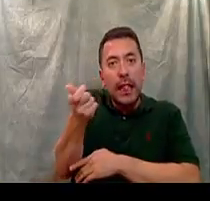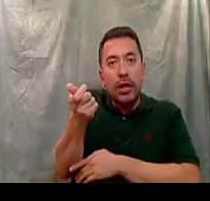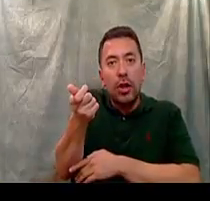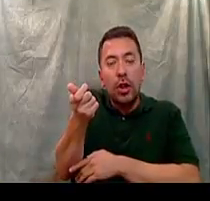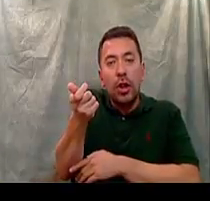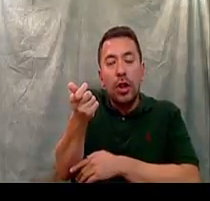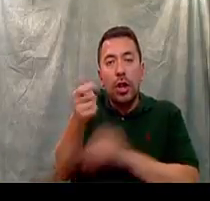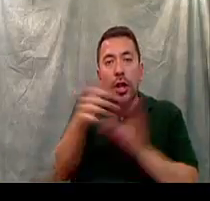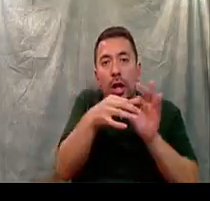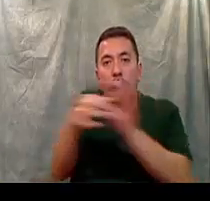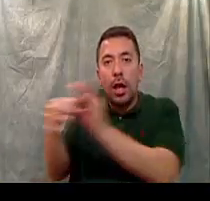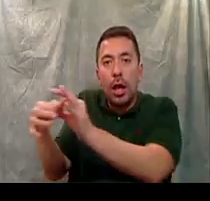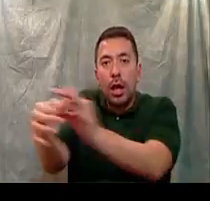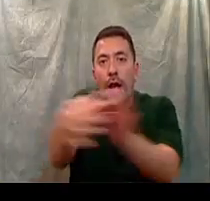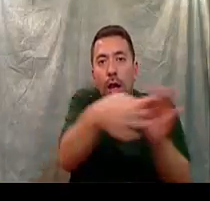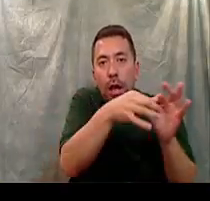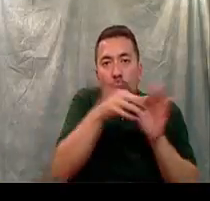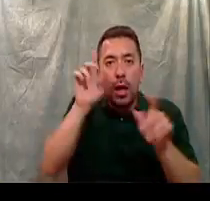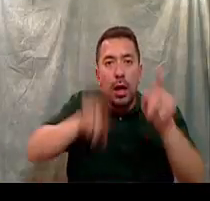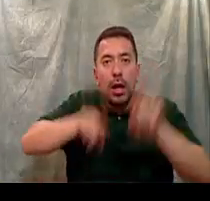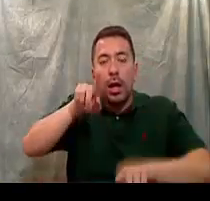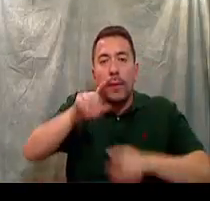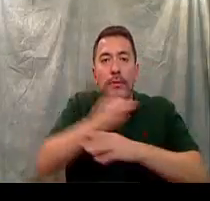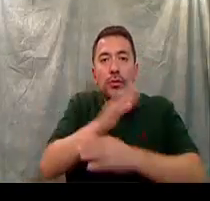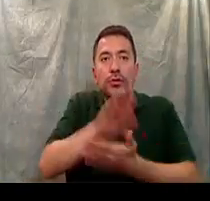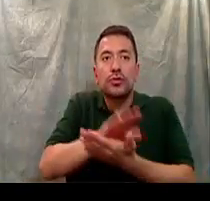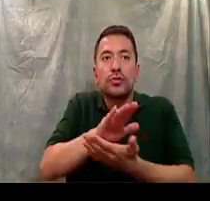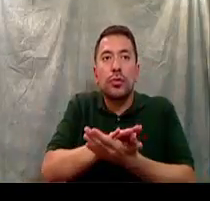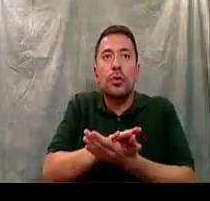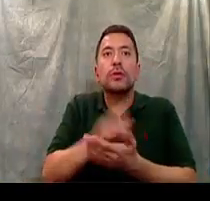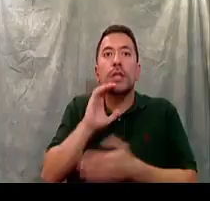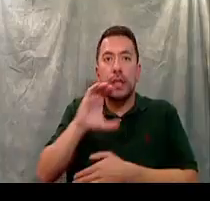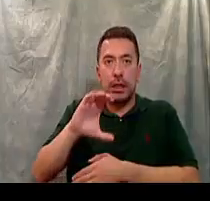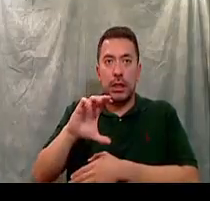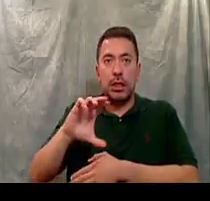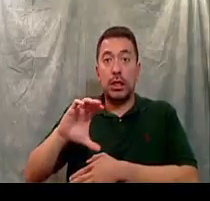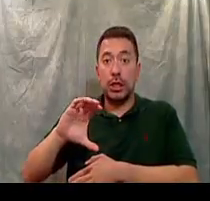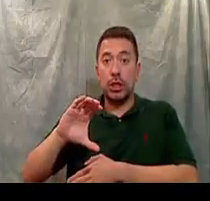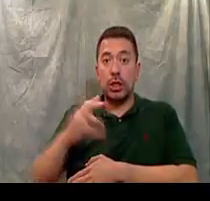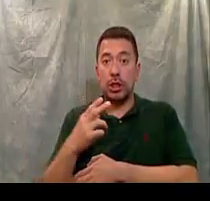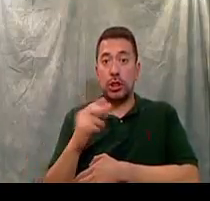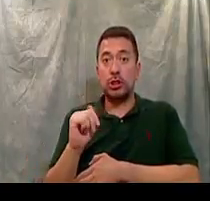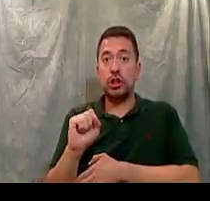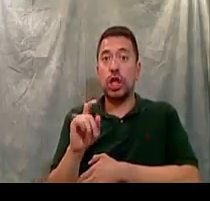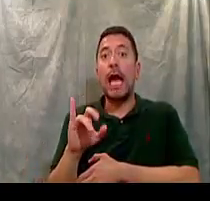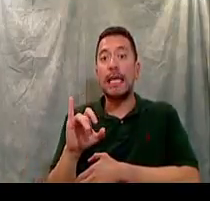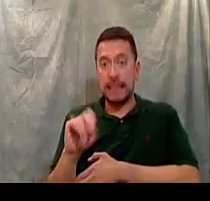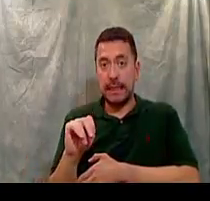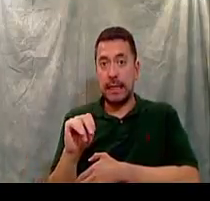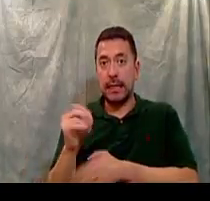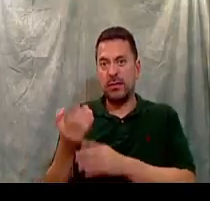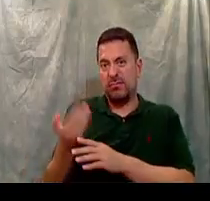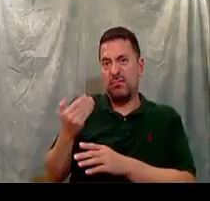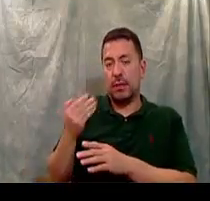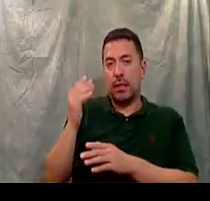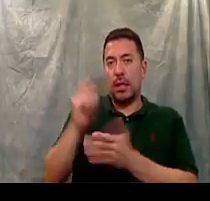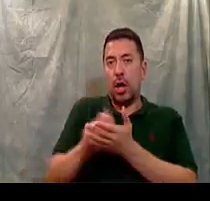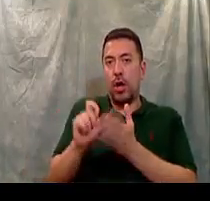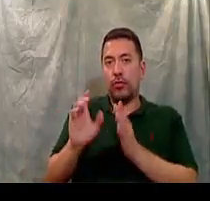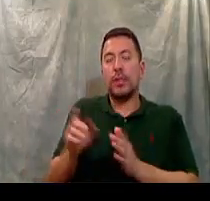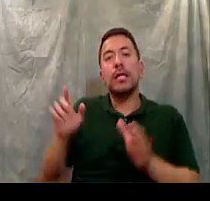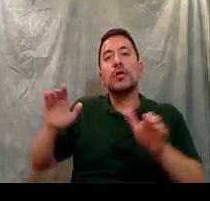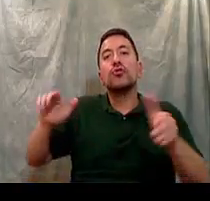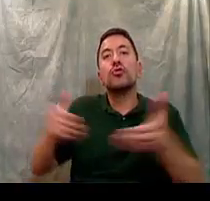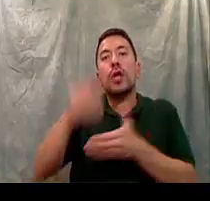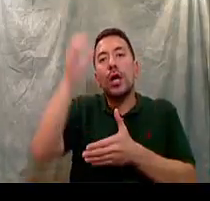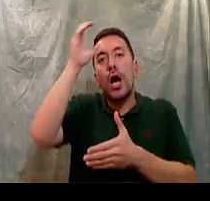that she elevates Chaskin and tells us, she uses an active verb with him and says, Chaskin, the other author, introduces the